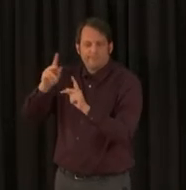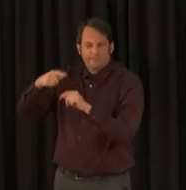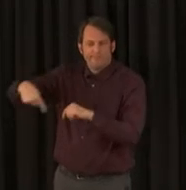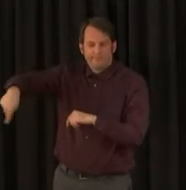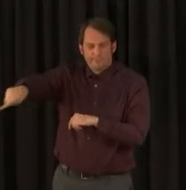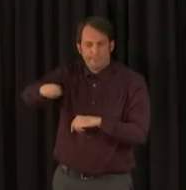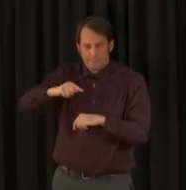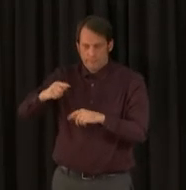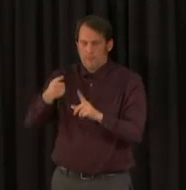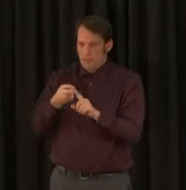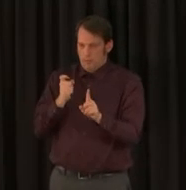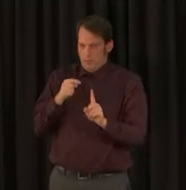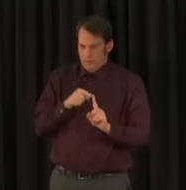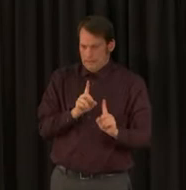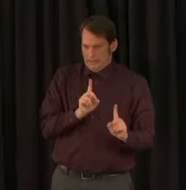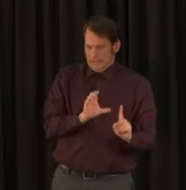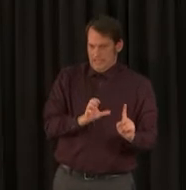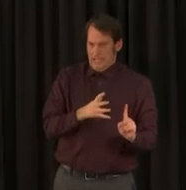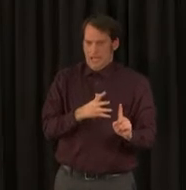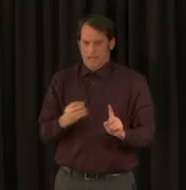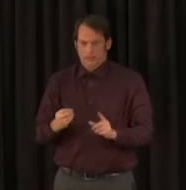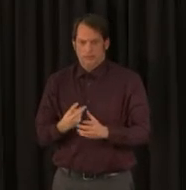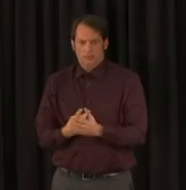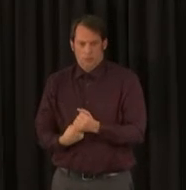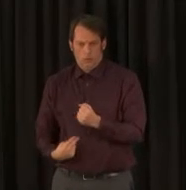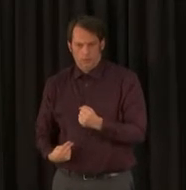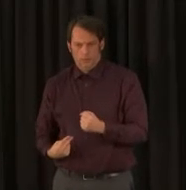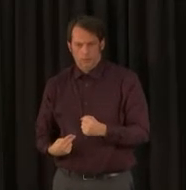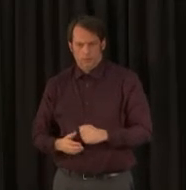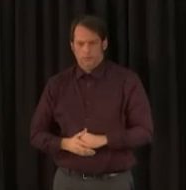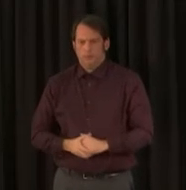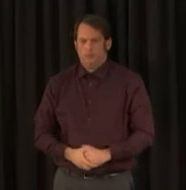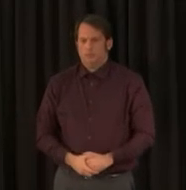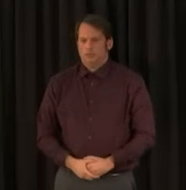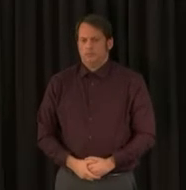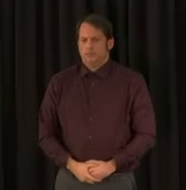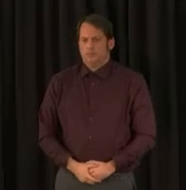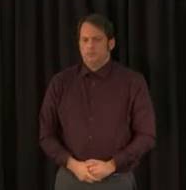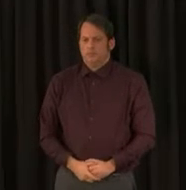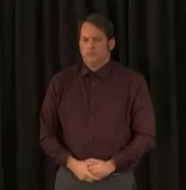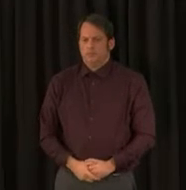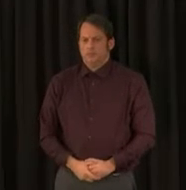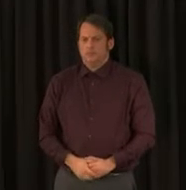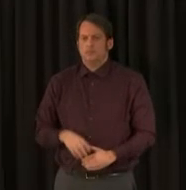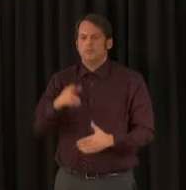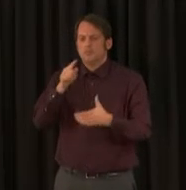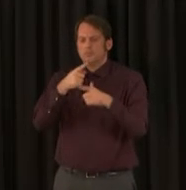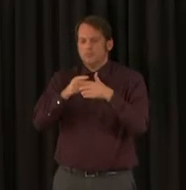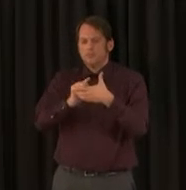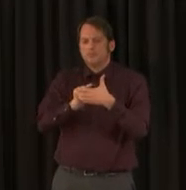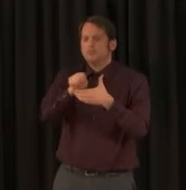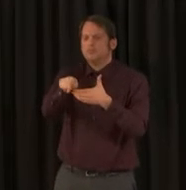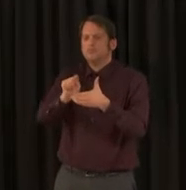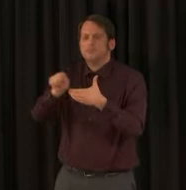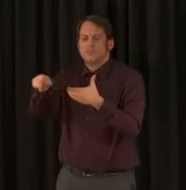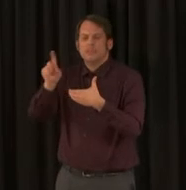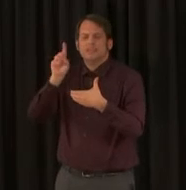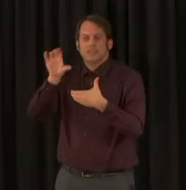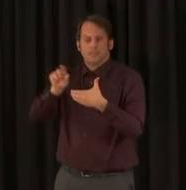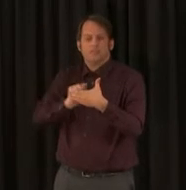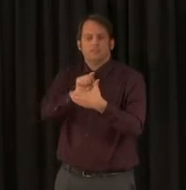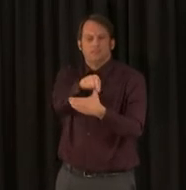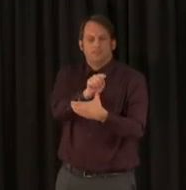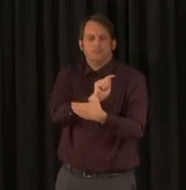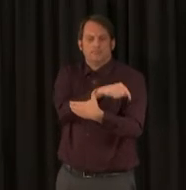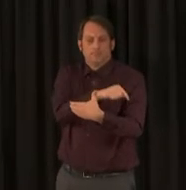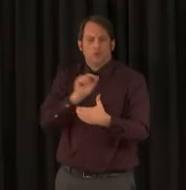to the beginning of LEDC and the Mount Pleasant riots of 1991. Our organization came out as a